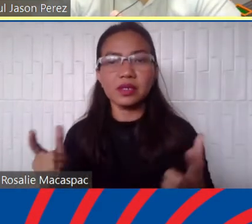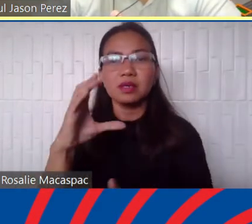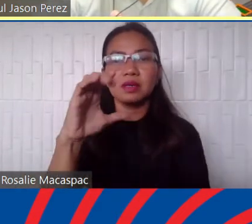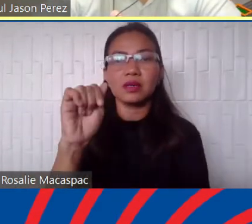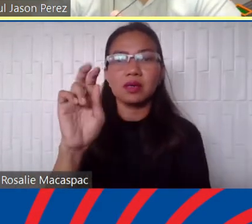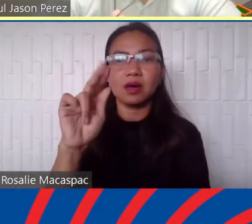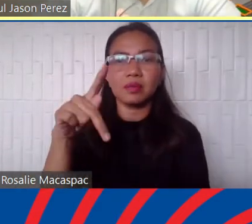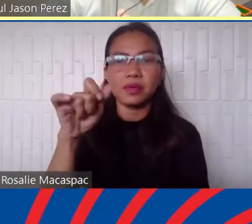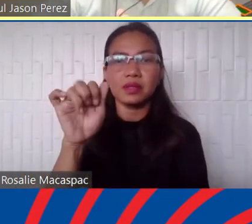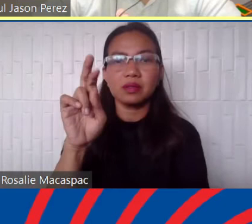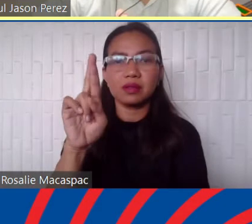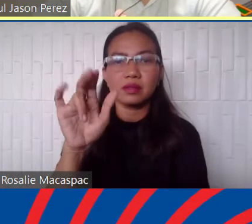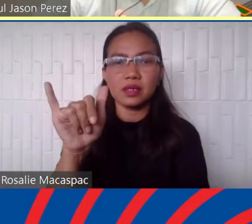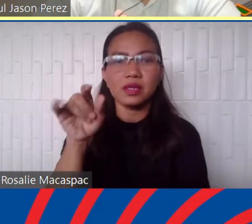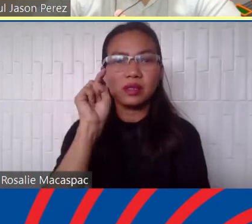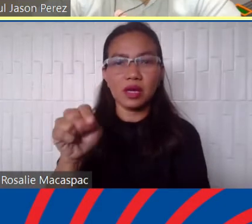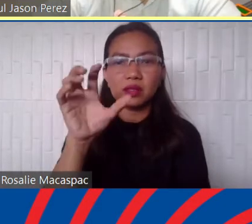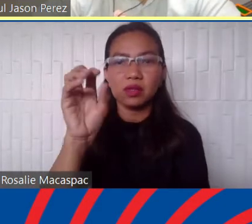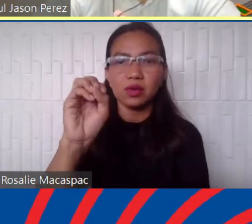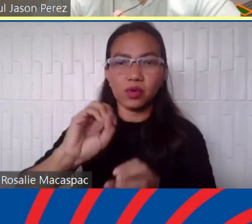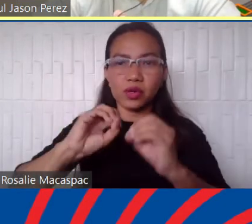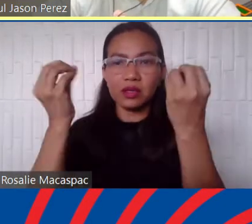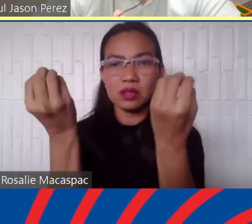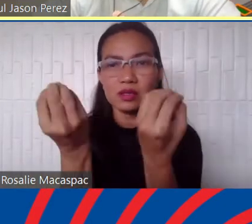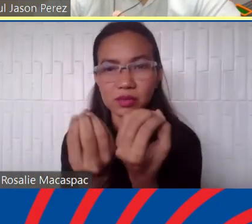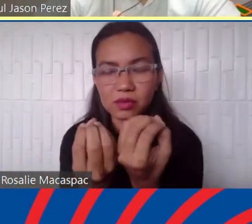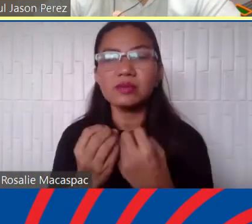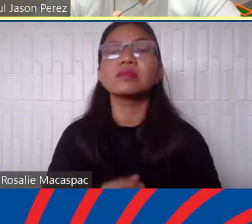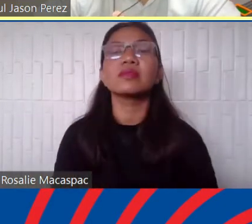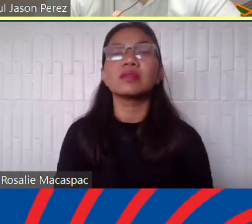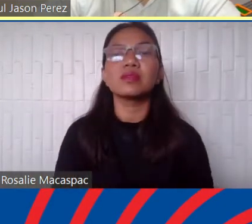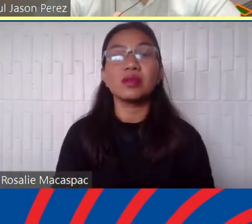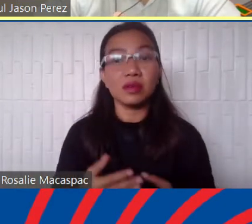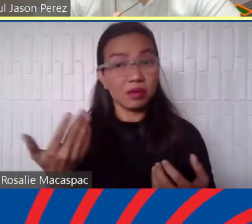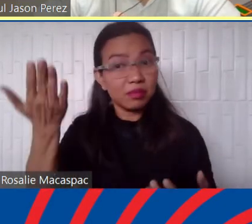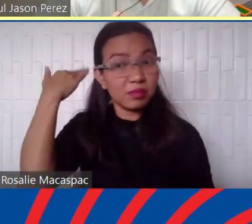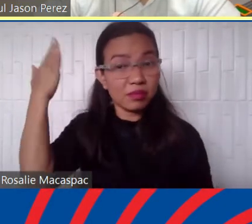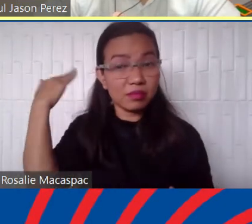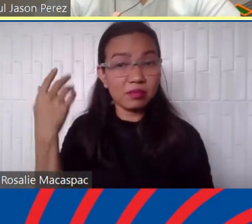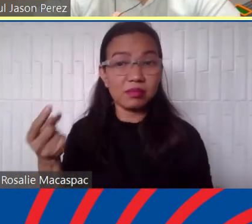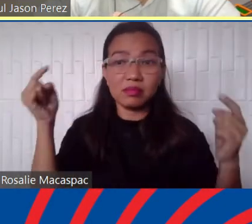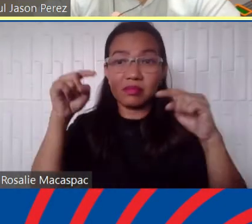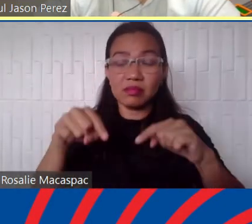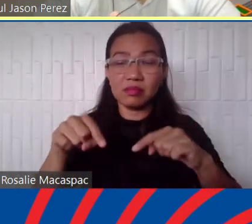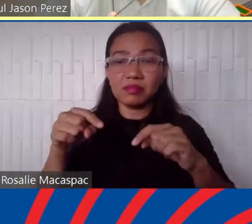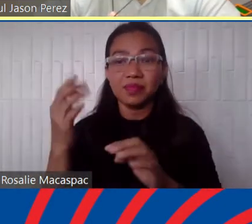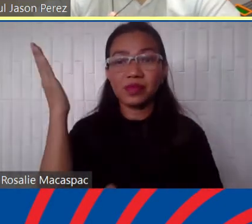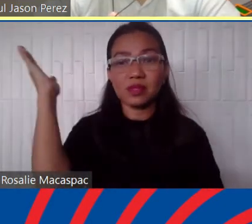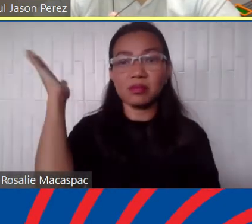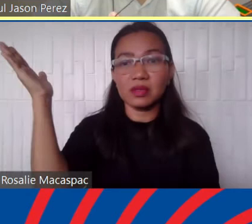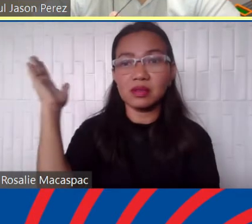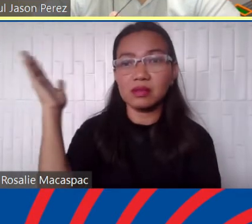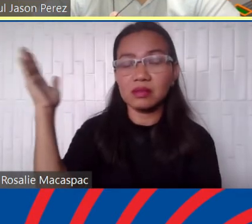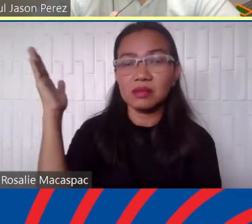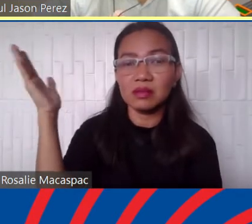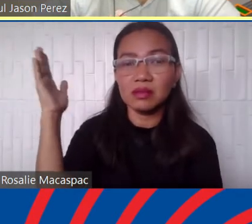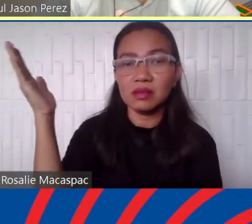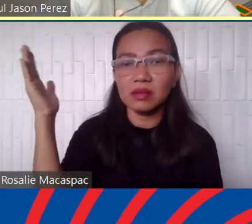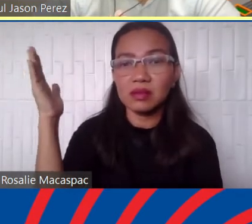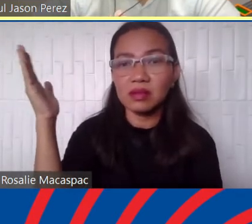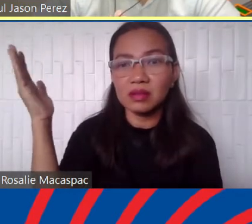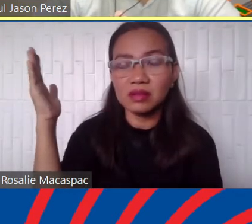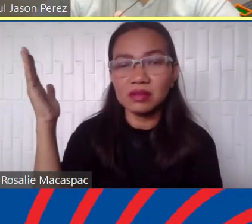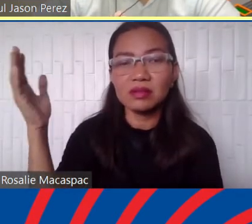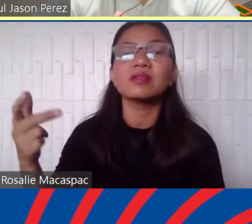librarycarpentry.org. I don't know if some of you have attended a workshop before. This is some sort of a movement na rin na